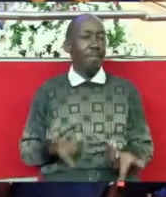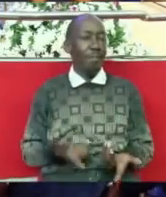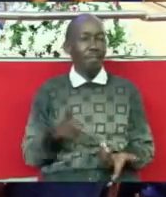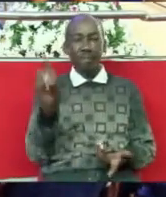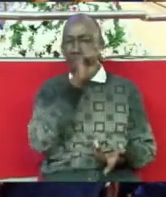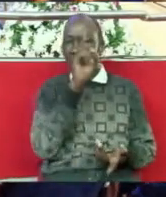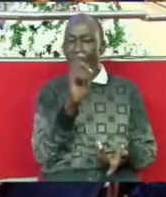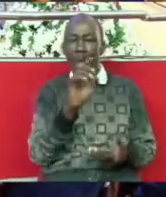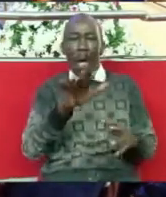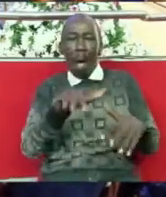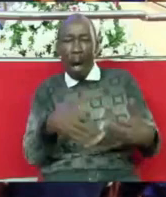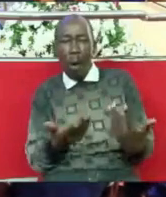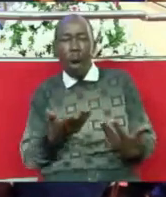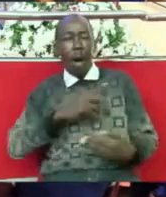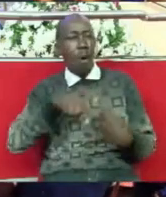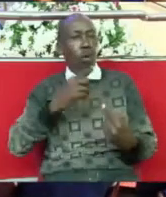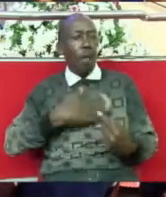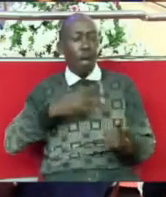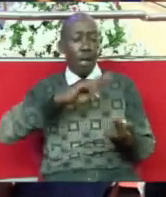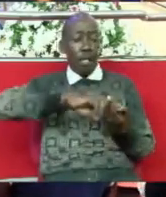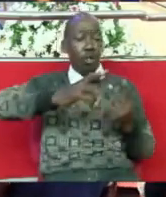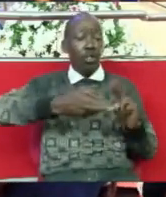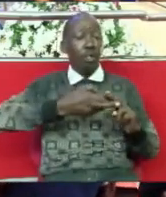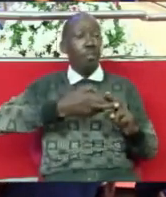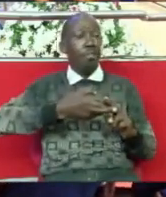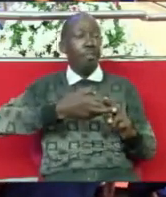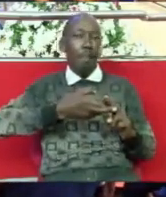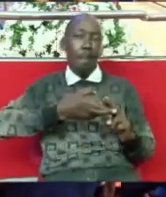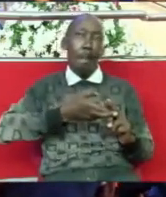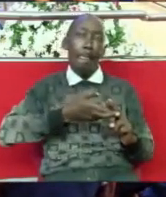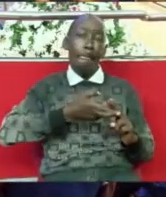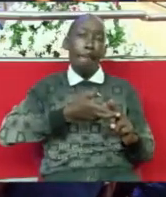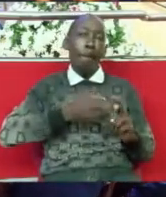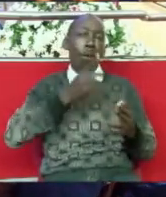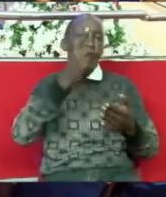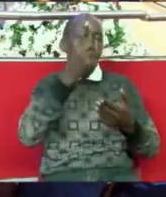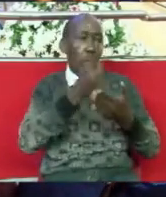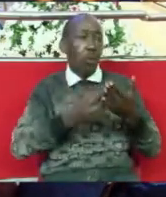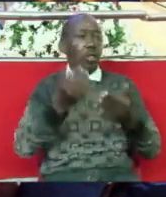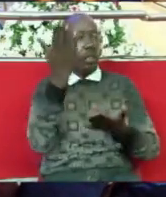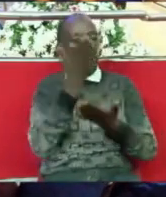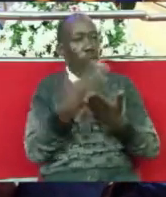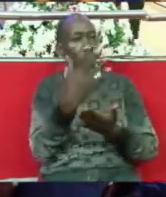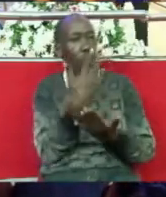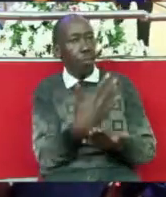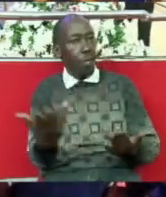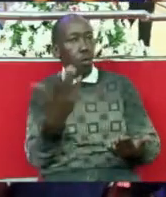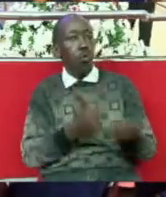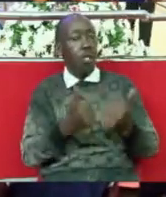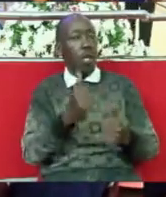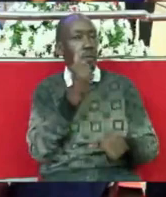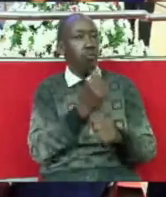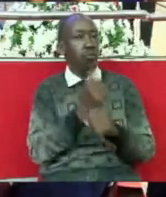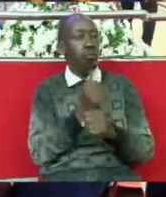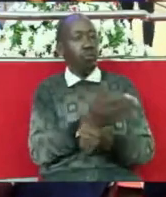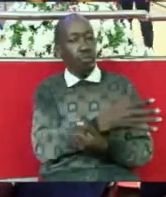How about my relationships? What are some of the things that I interact with?